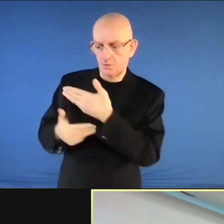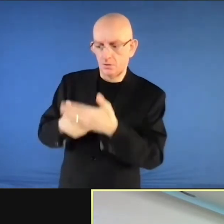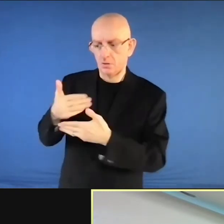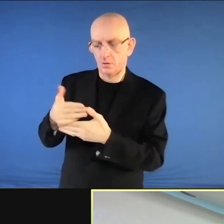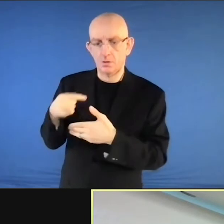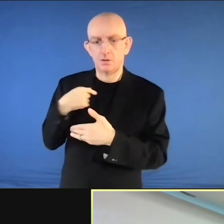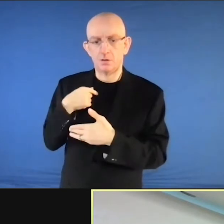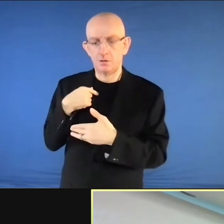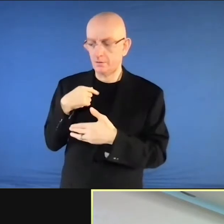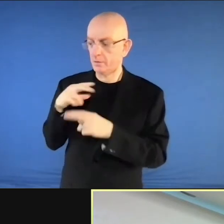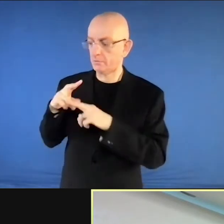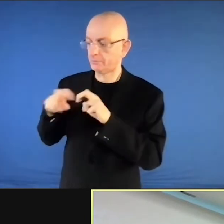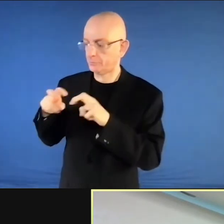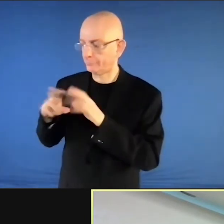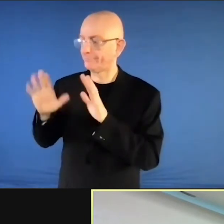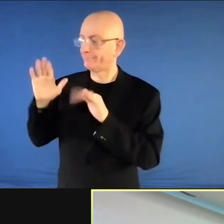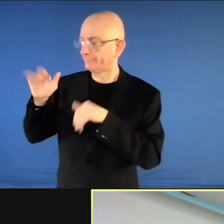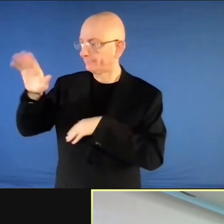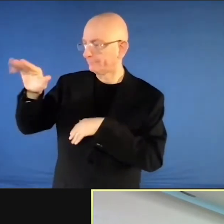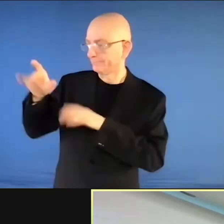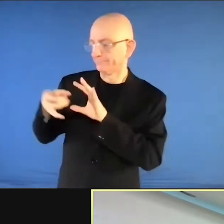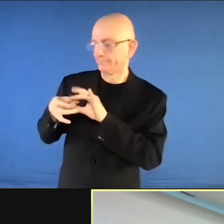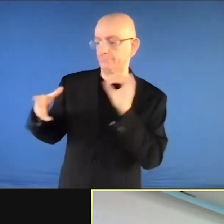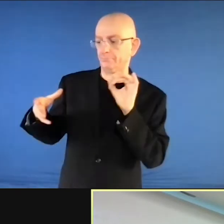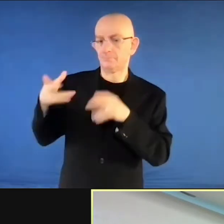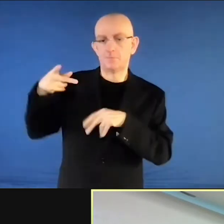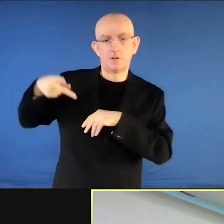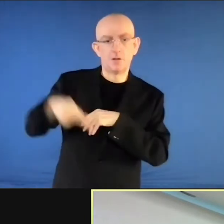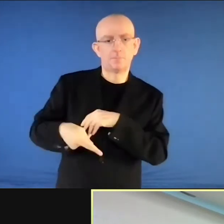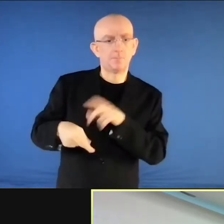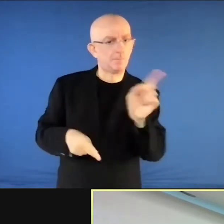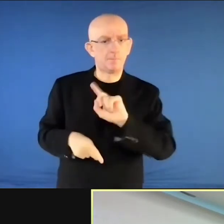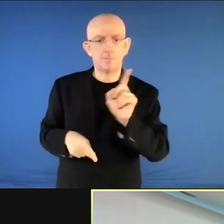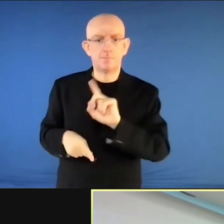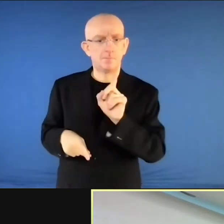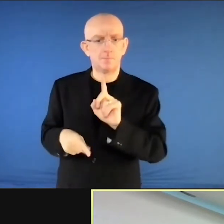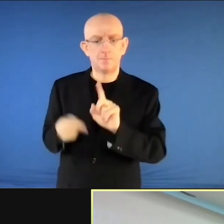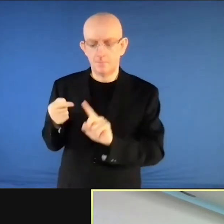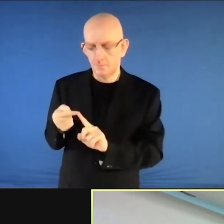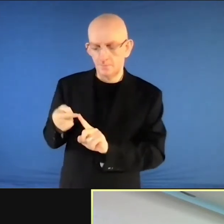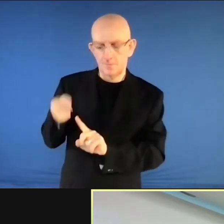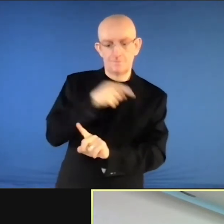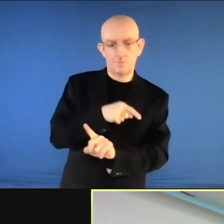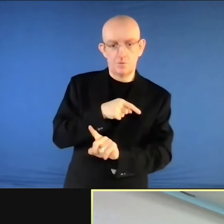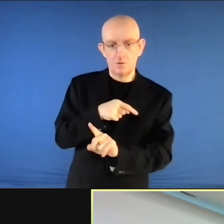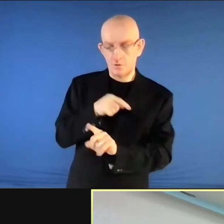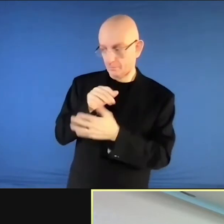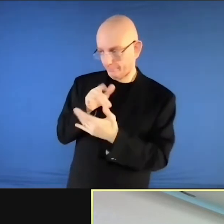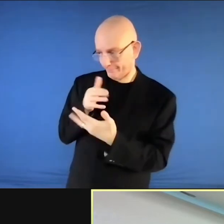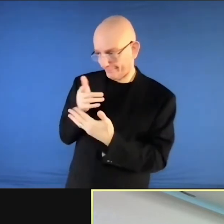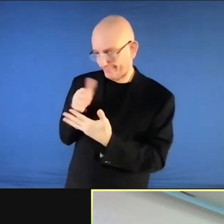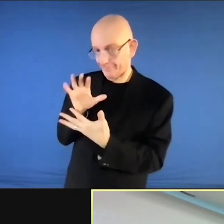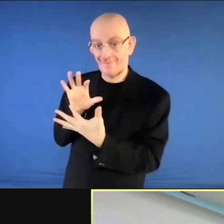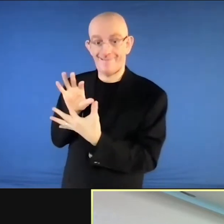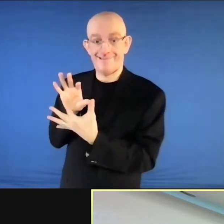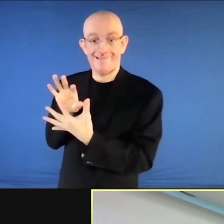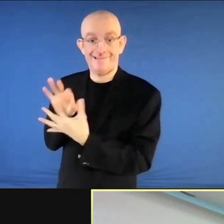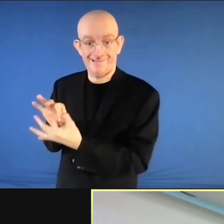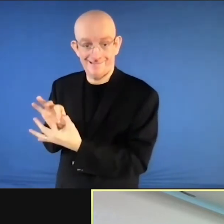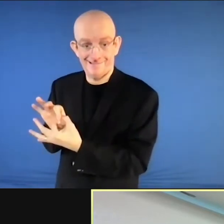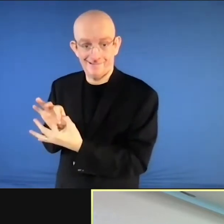the research project itself, drafting and reflecting on the research questions, and